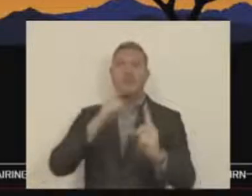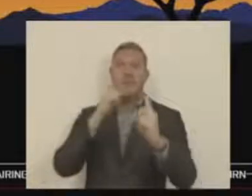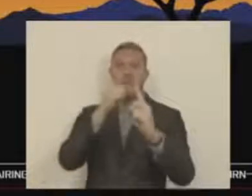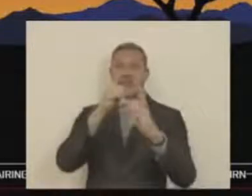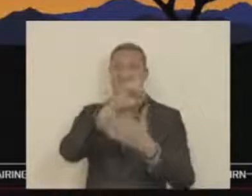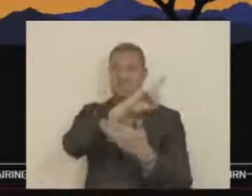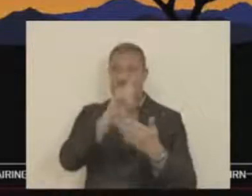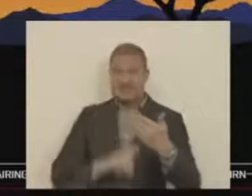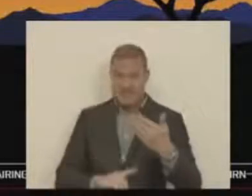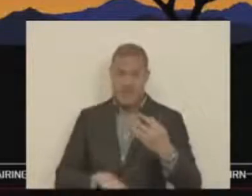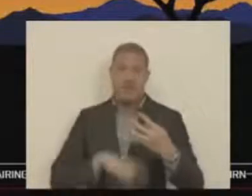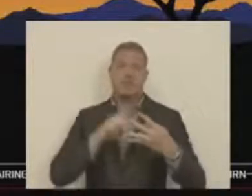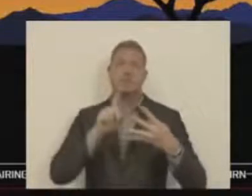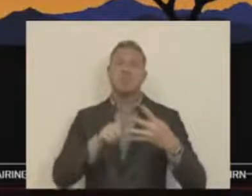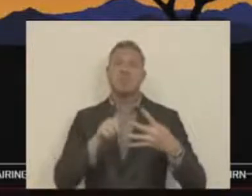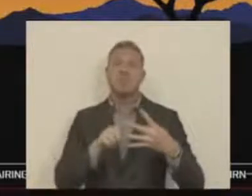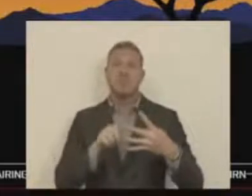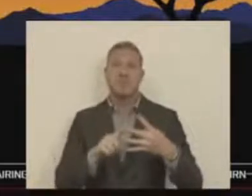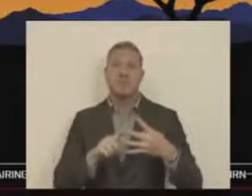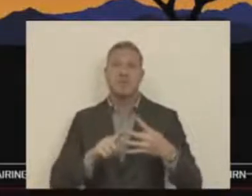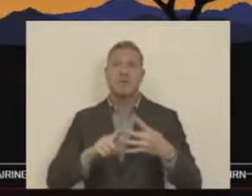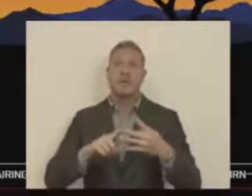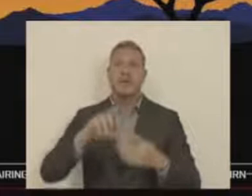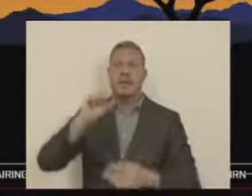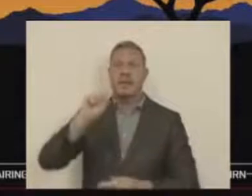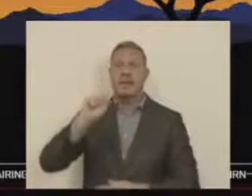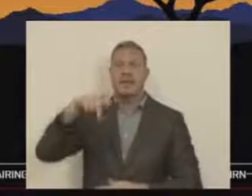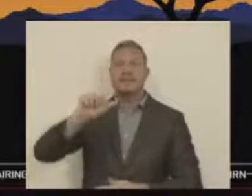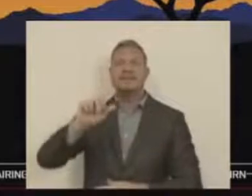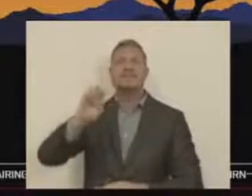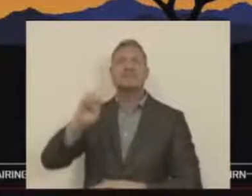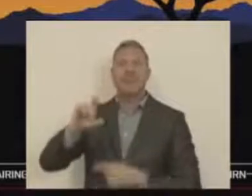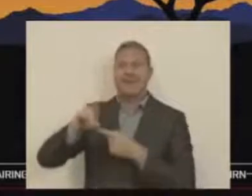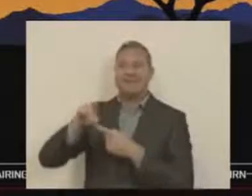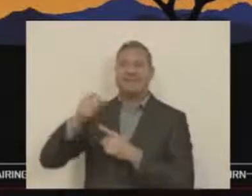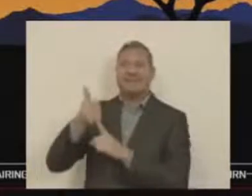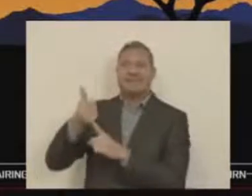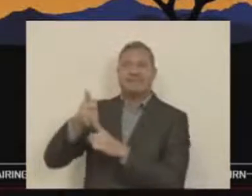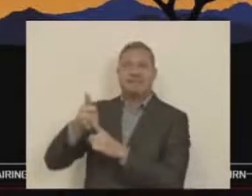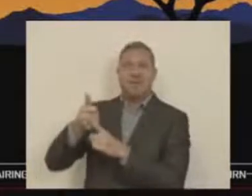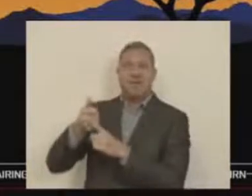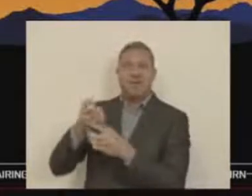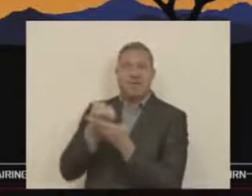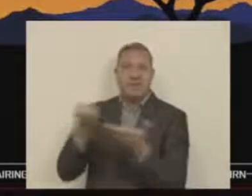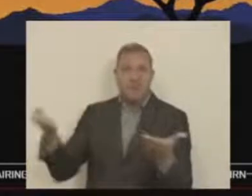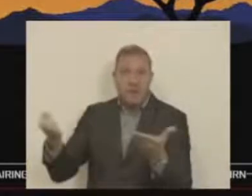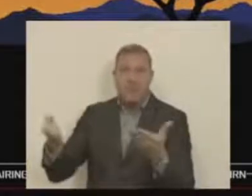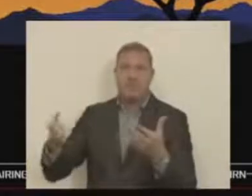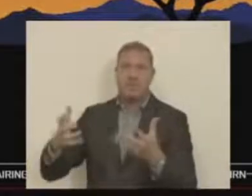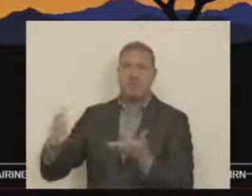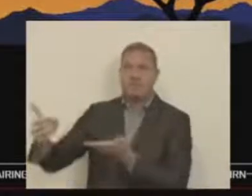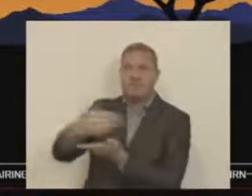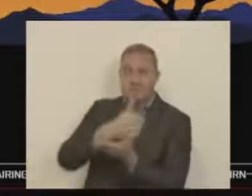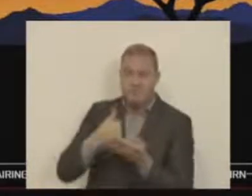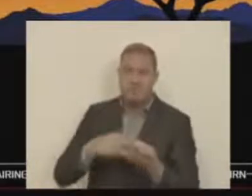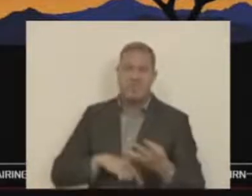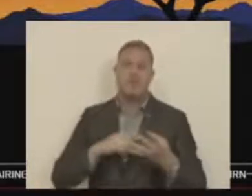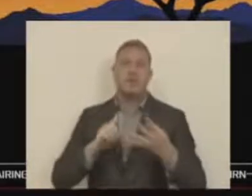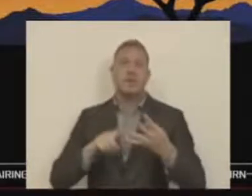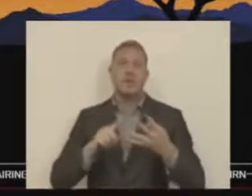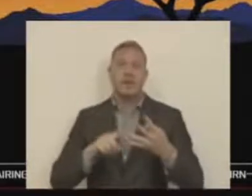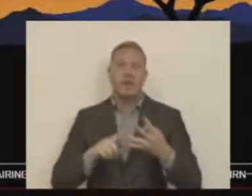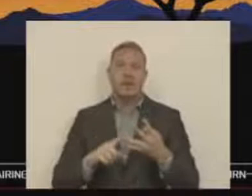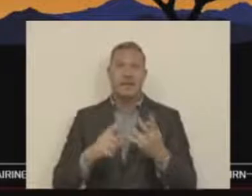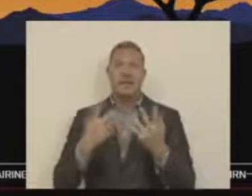do the spacecraft procurement for some cases. We do integration and actually integration for